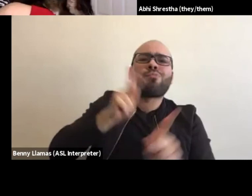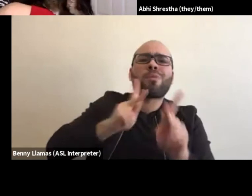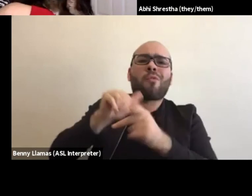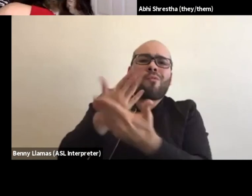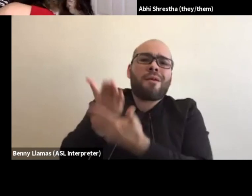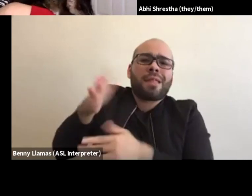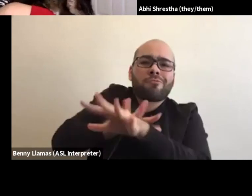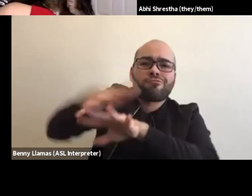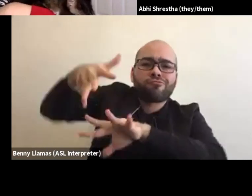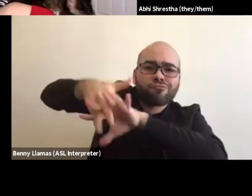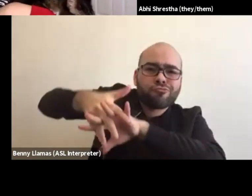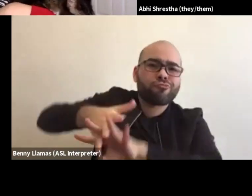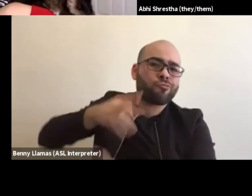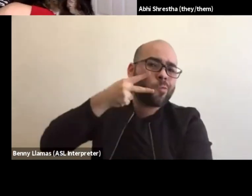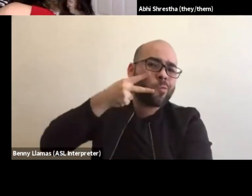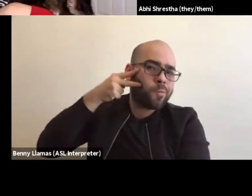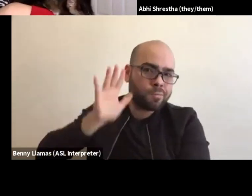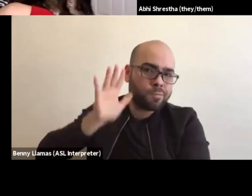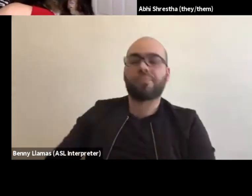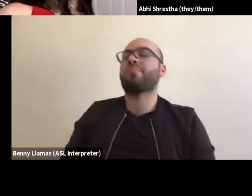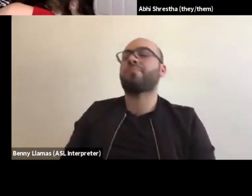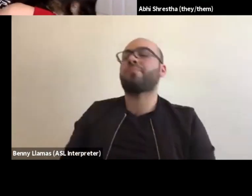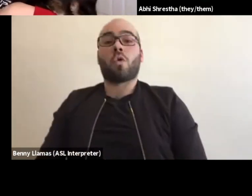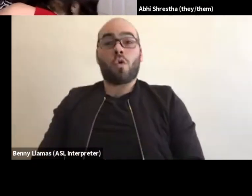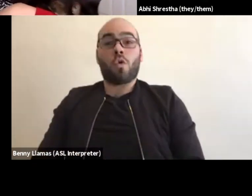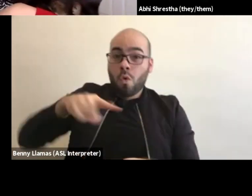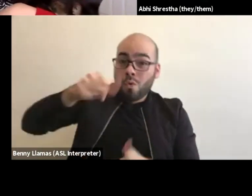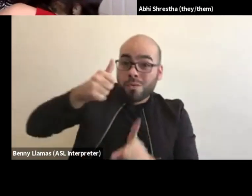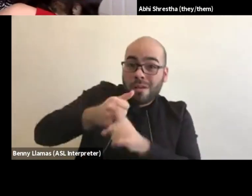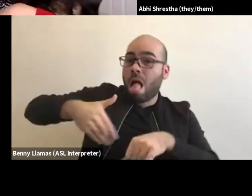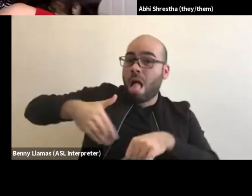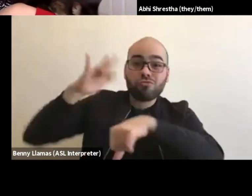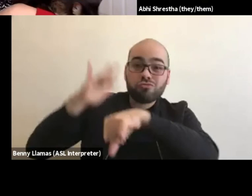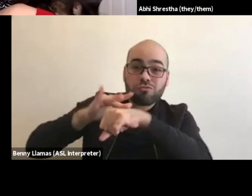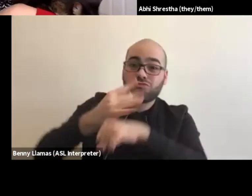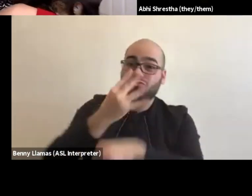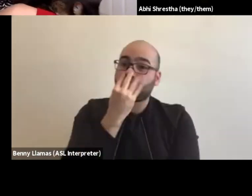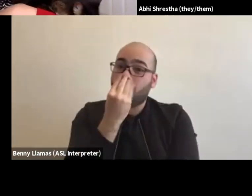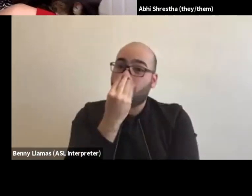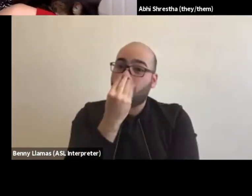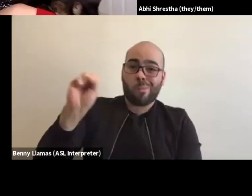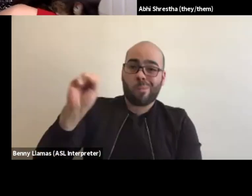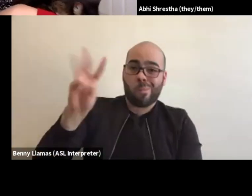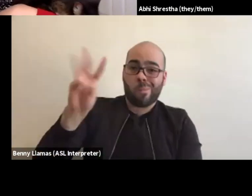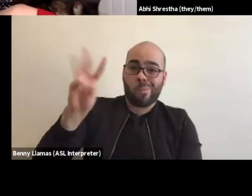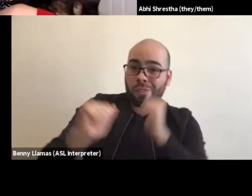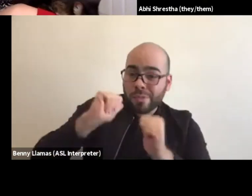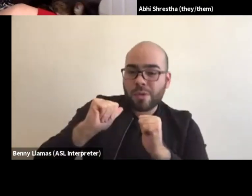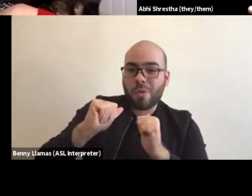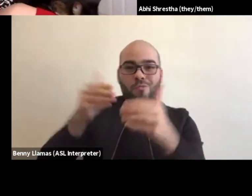who are new to us at Steppenwolf, welcome. John, would you mind throwing up our mission slide real quick?